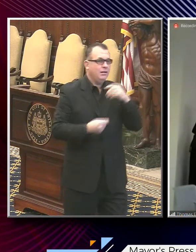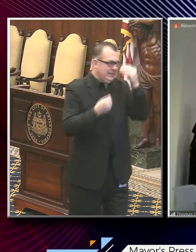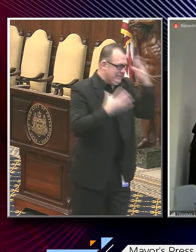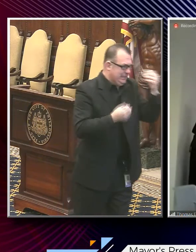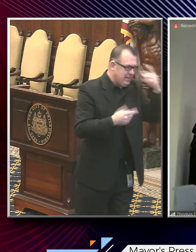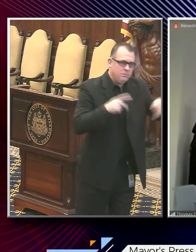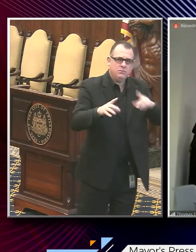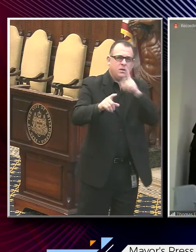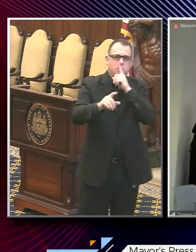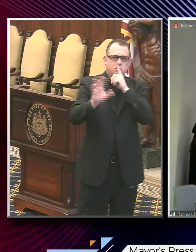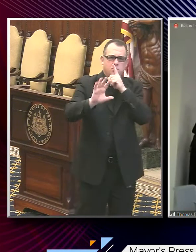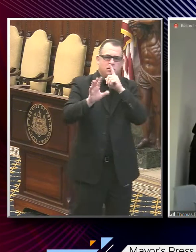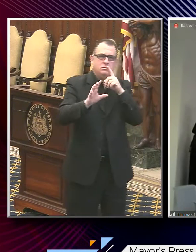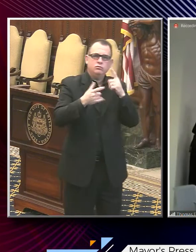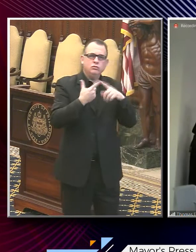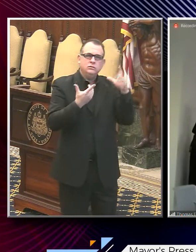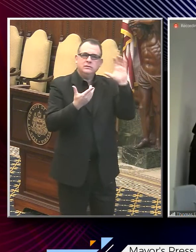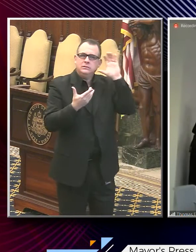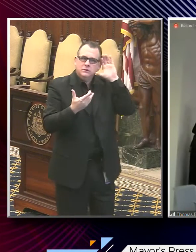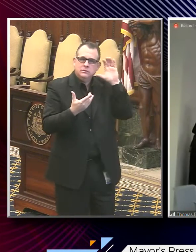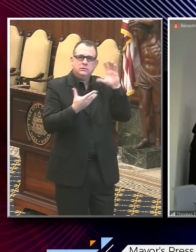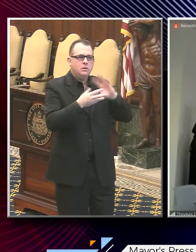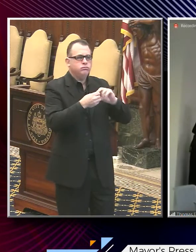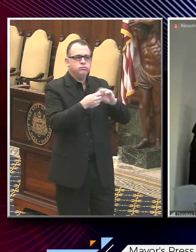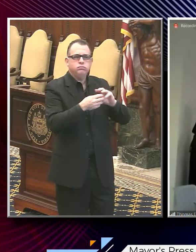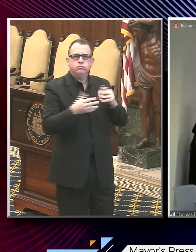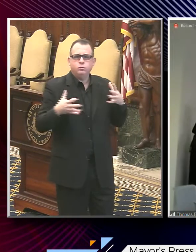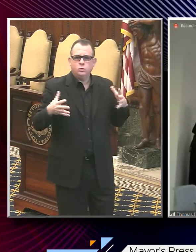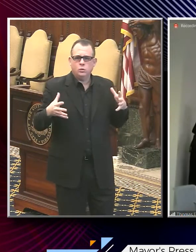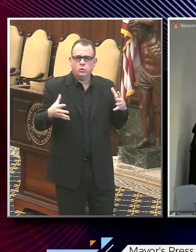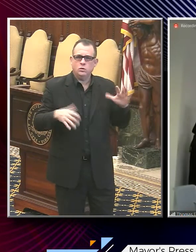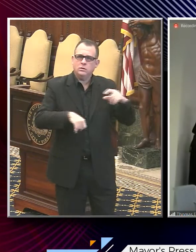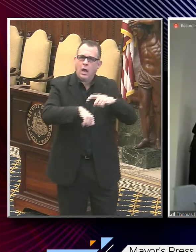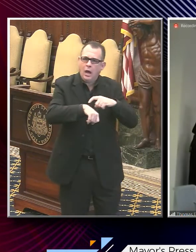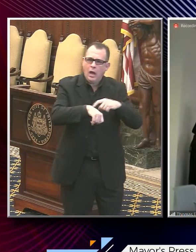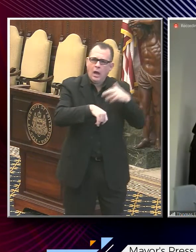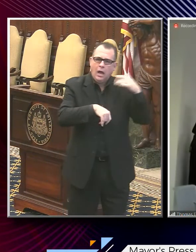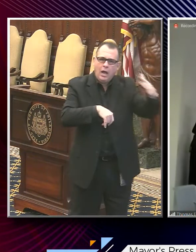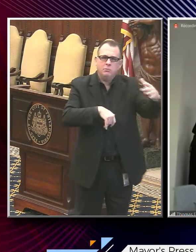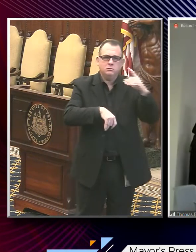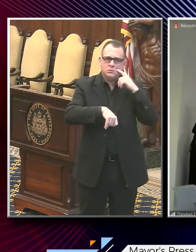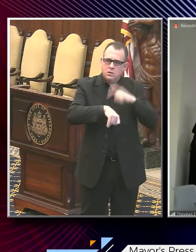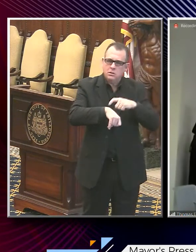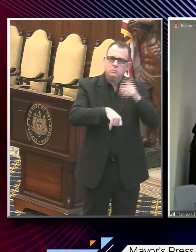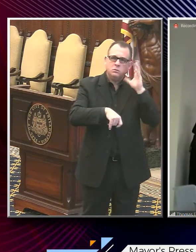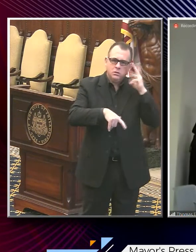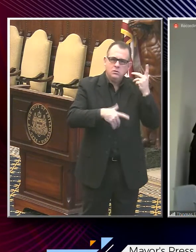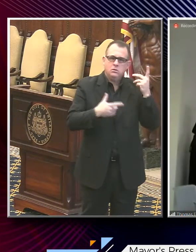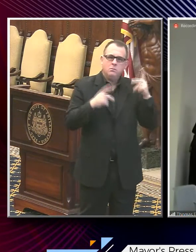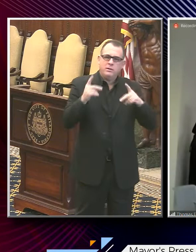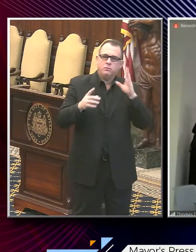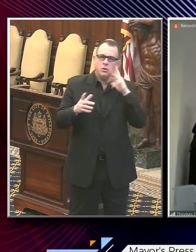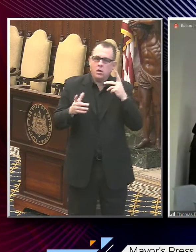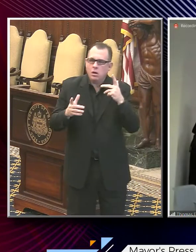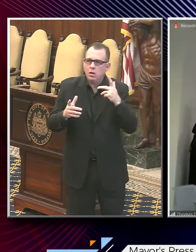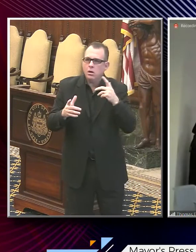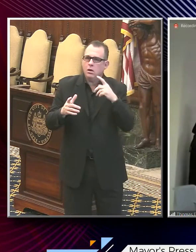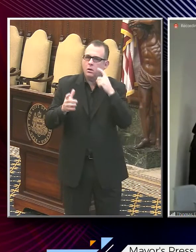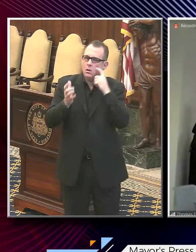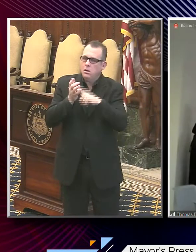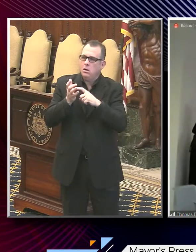people, is that I think it is listening. That takes time. I do think this will improve over time, but it does take time for people to have